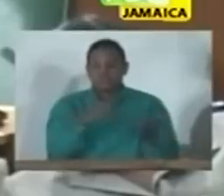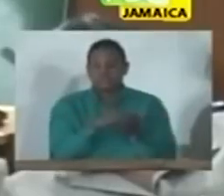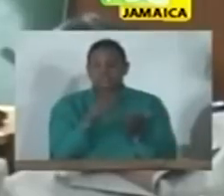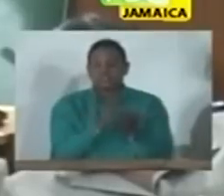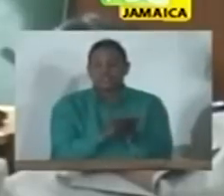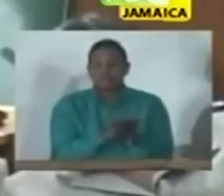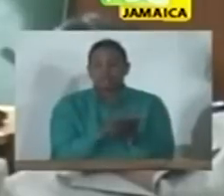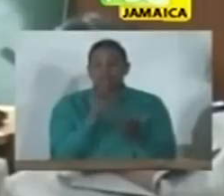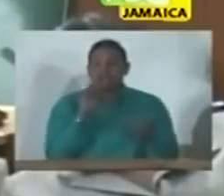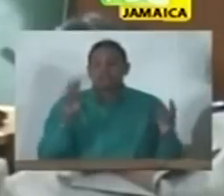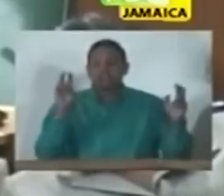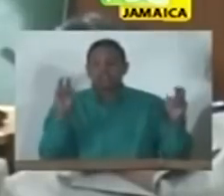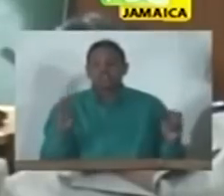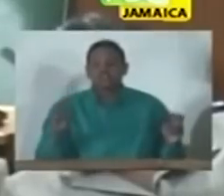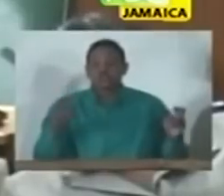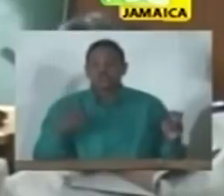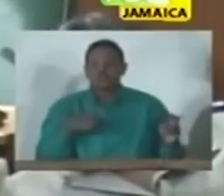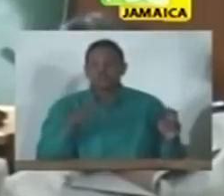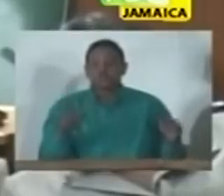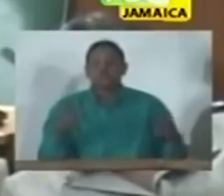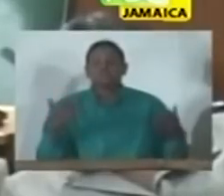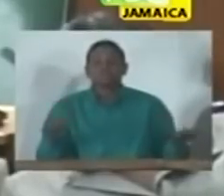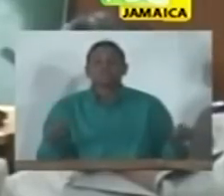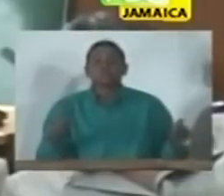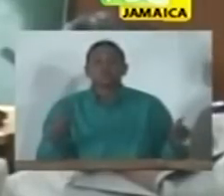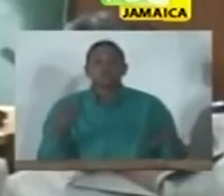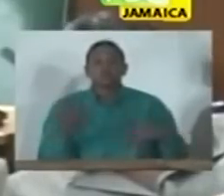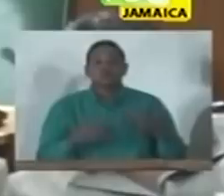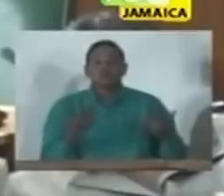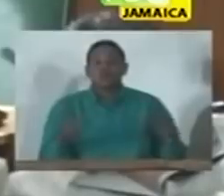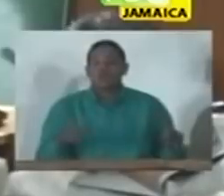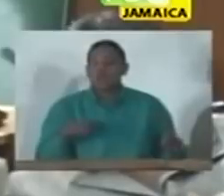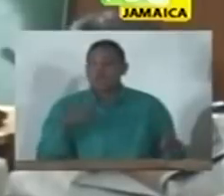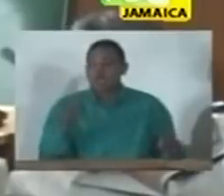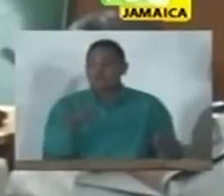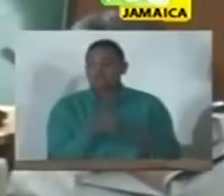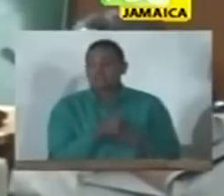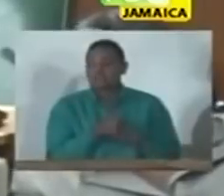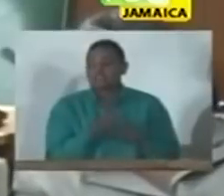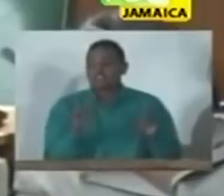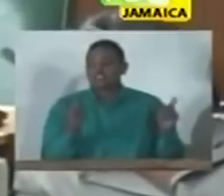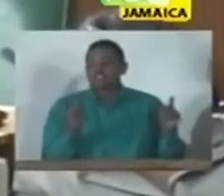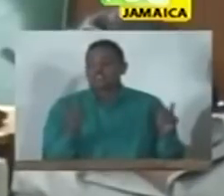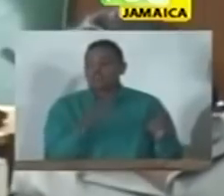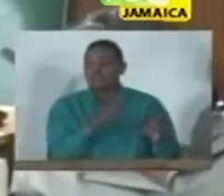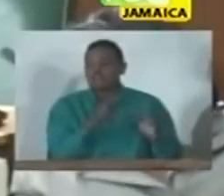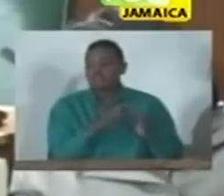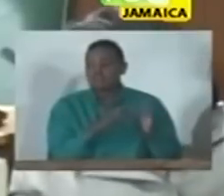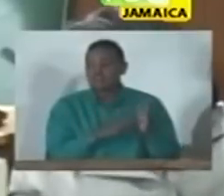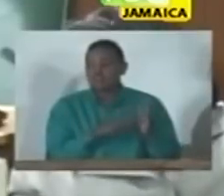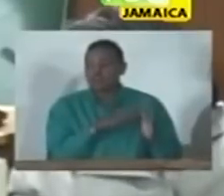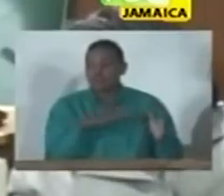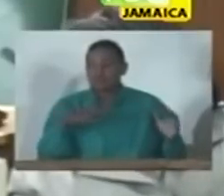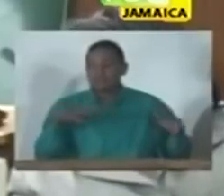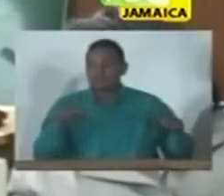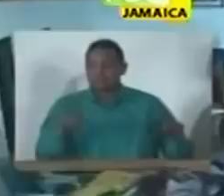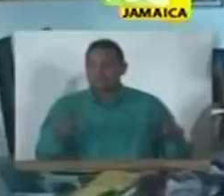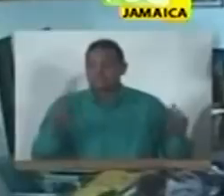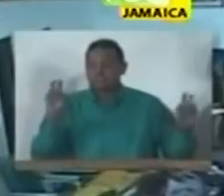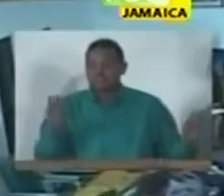matter which we could dispense with fairly quickly. I ask that the chair of the Regulations Committee take this matter. Thank